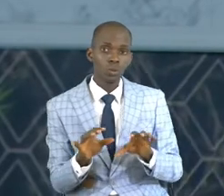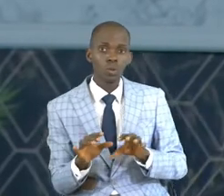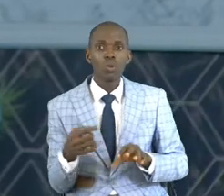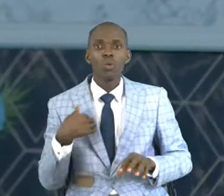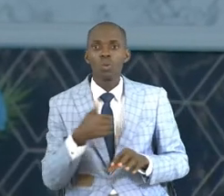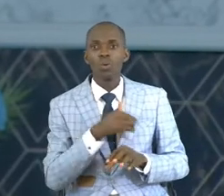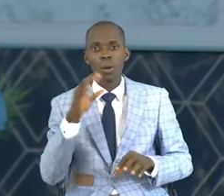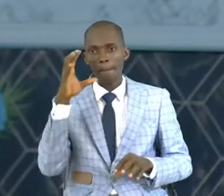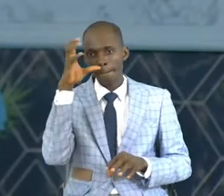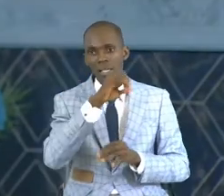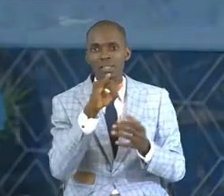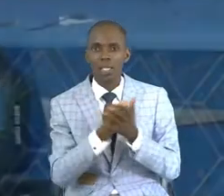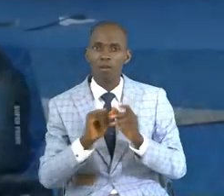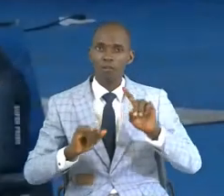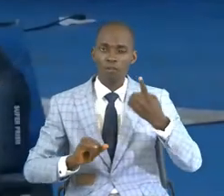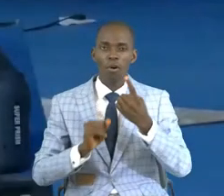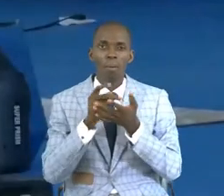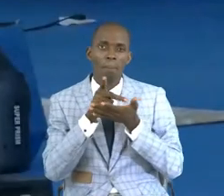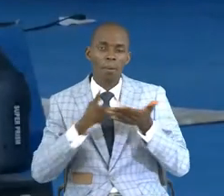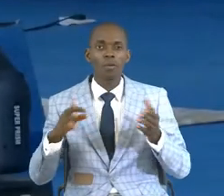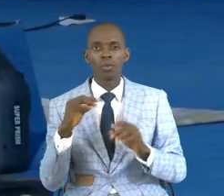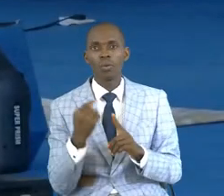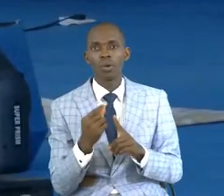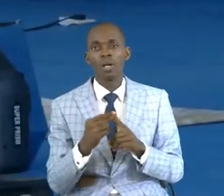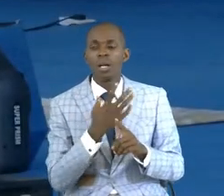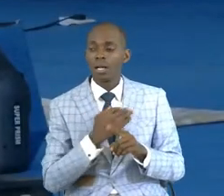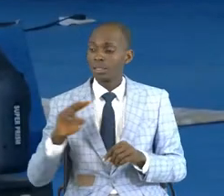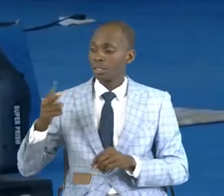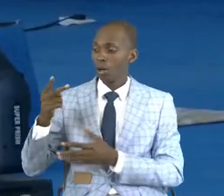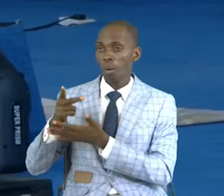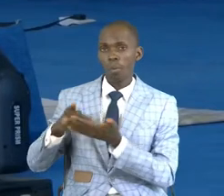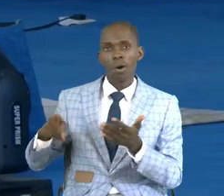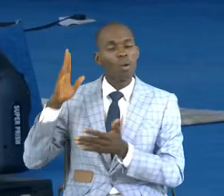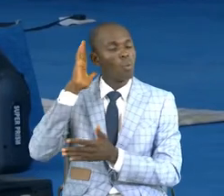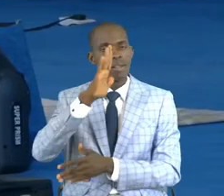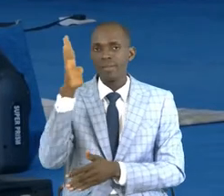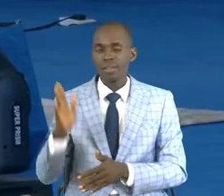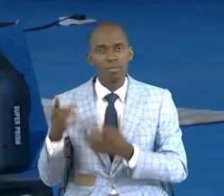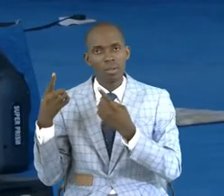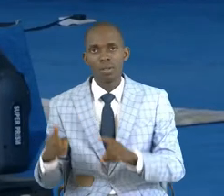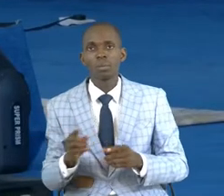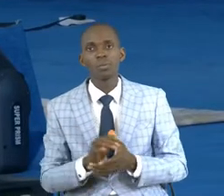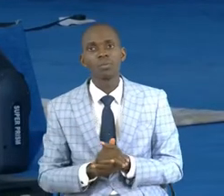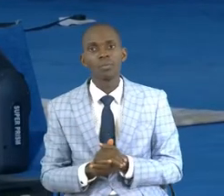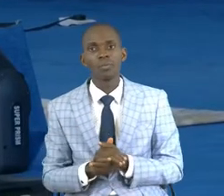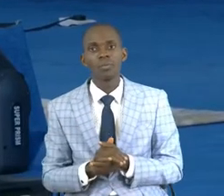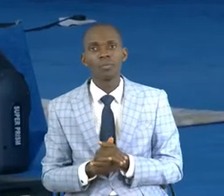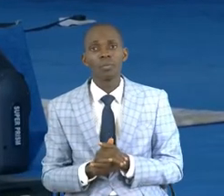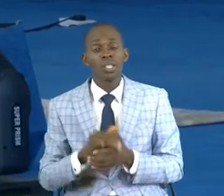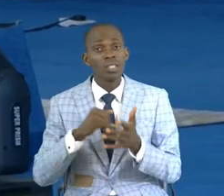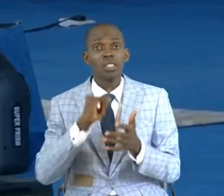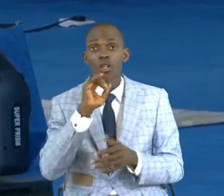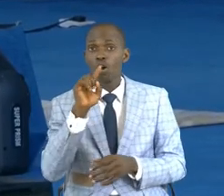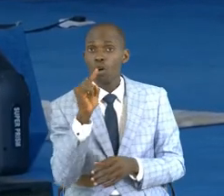first part, and the second part will never take place. It's only